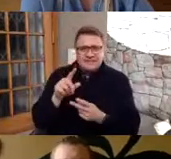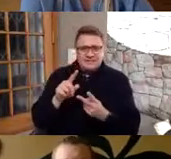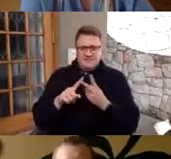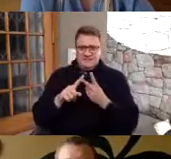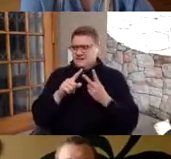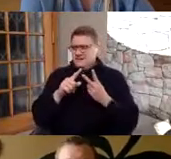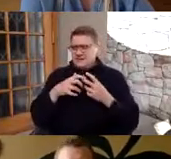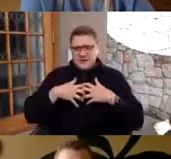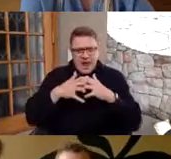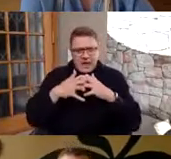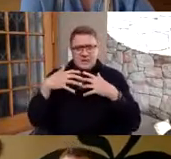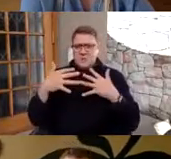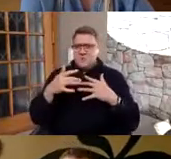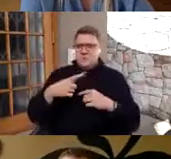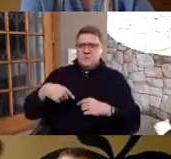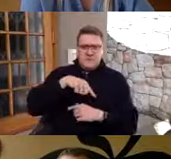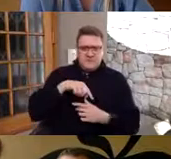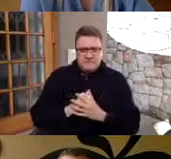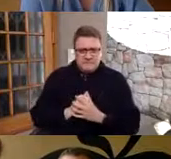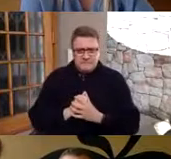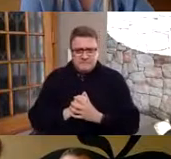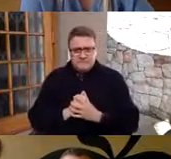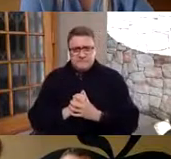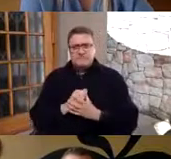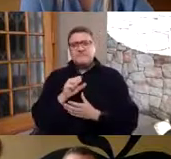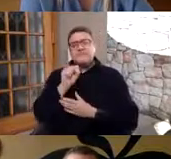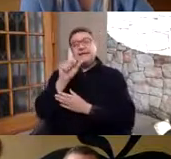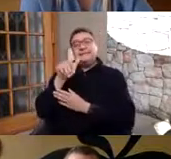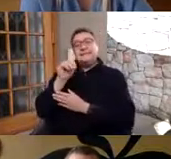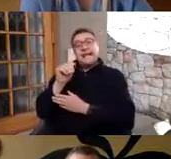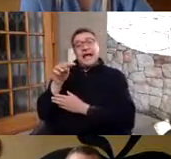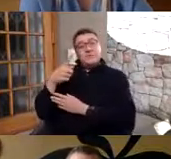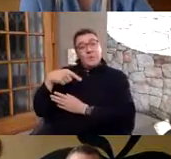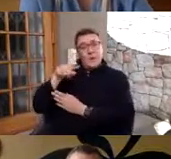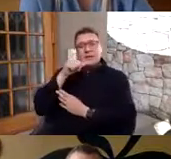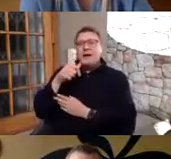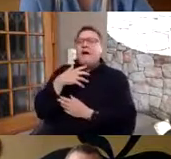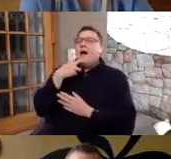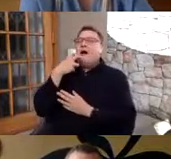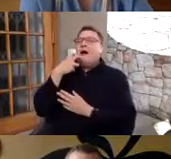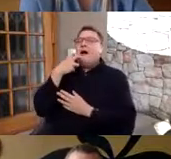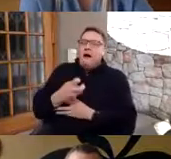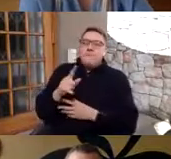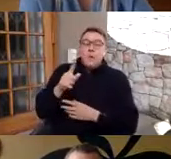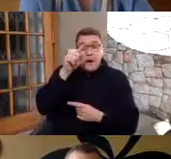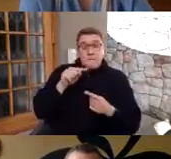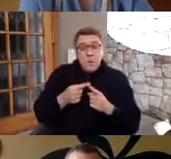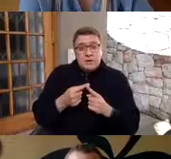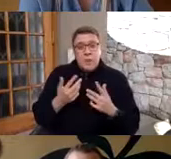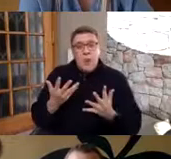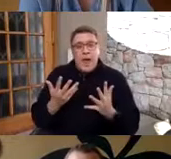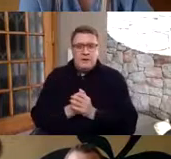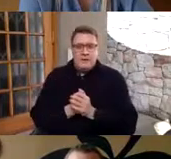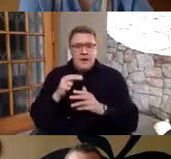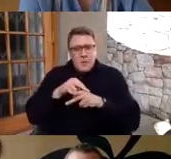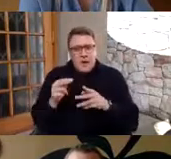creating... Sam to everyone. Mind-blowing onwards and I think upwards. it just comes to a point where, Close we need to come